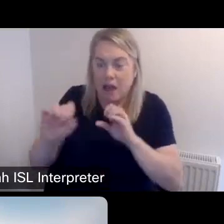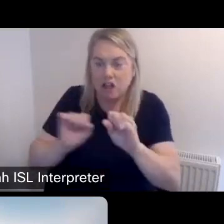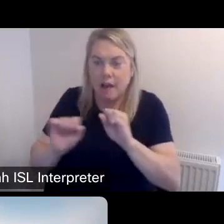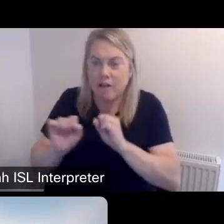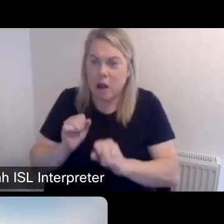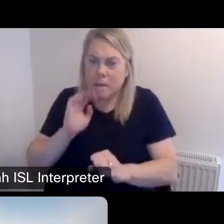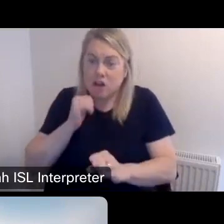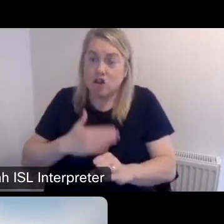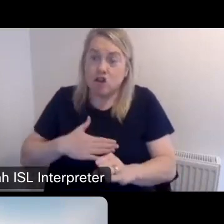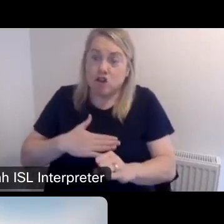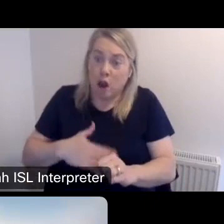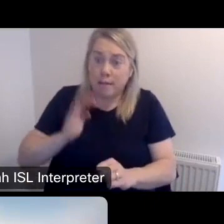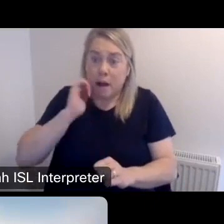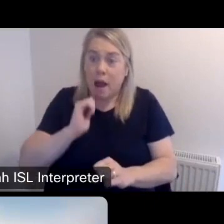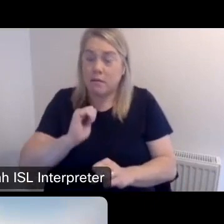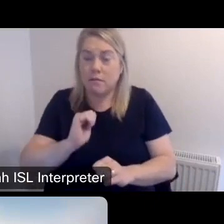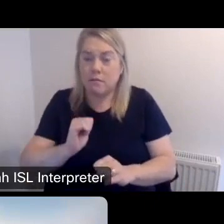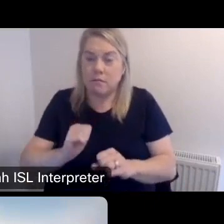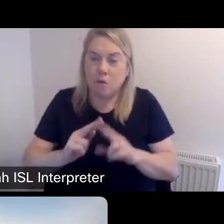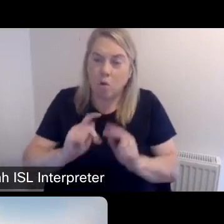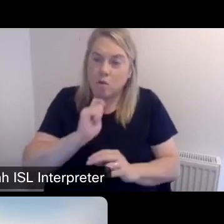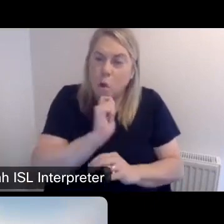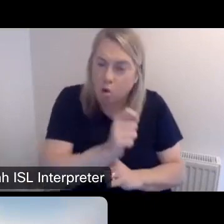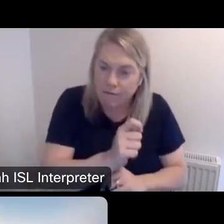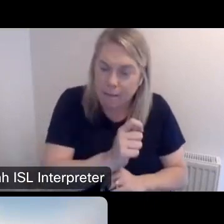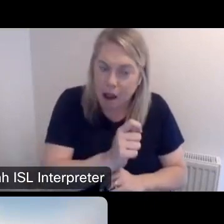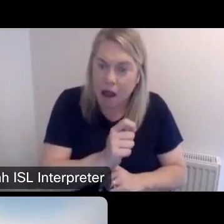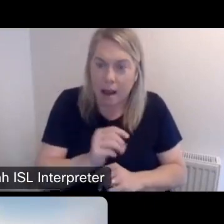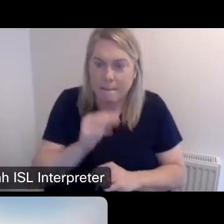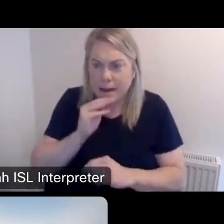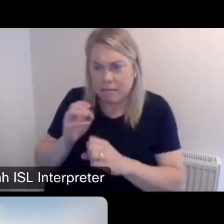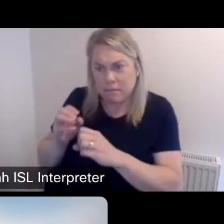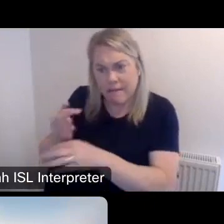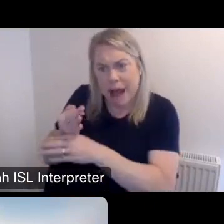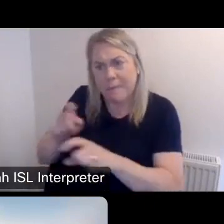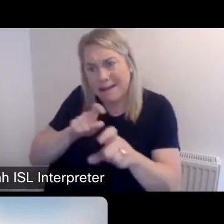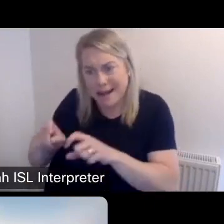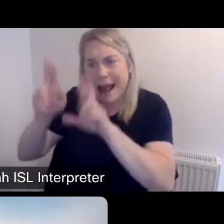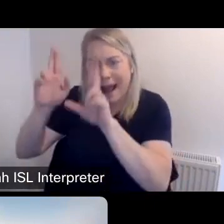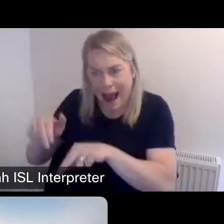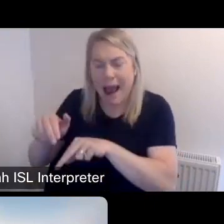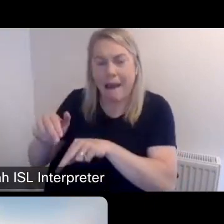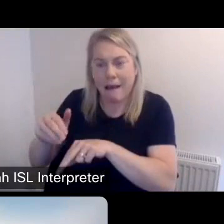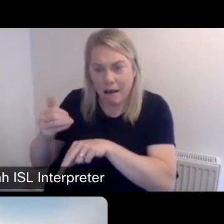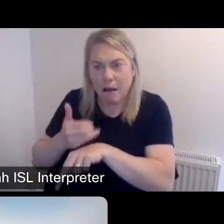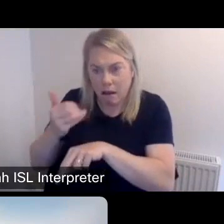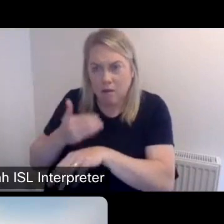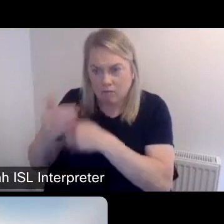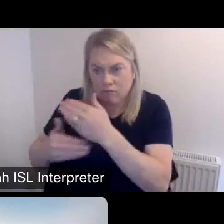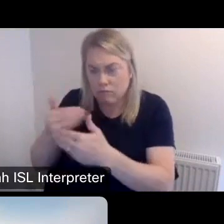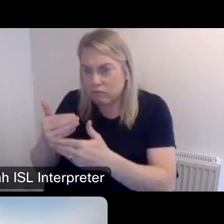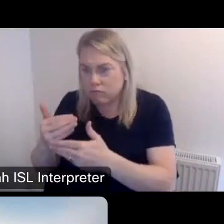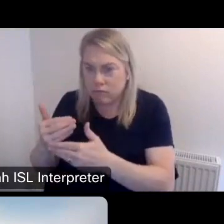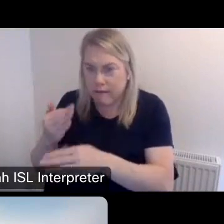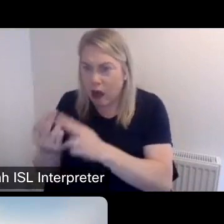just because it may not be notifiable, does not preclude a family from pursuing an adverse event which they